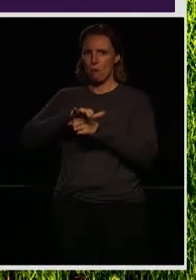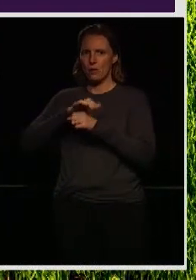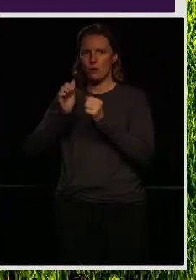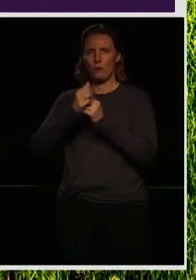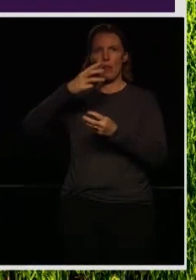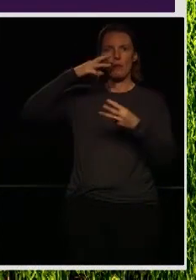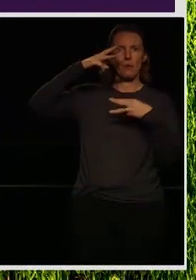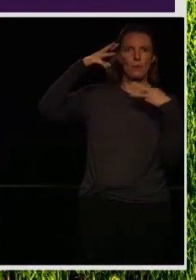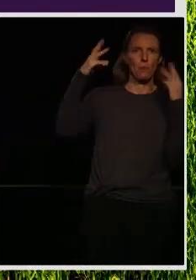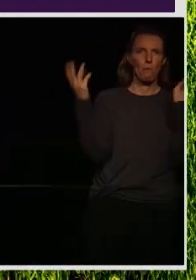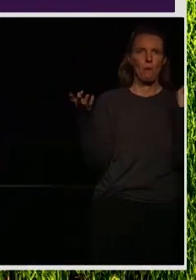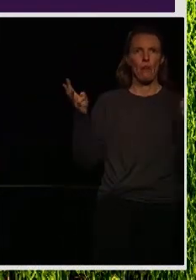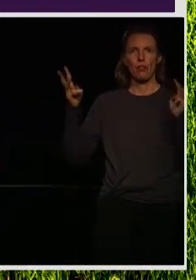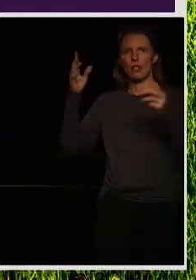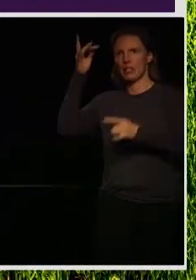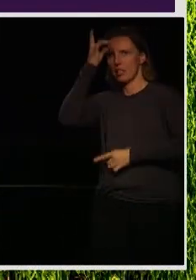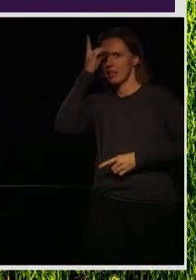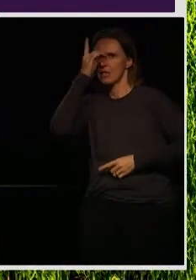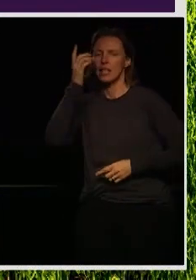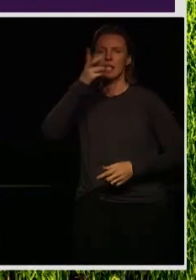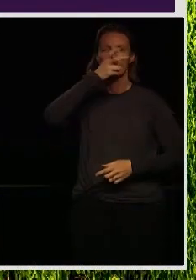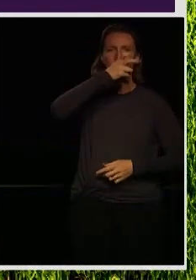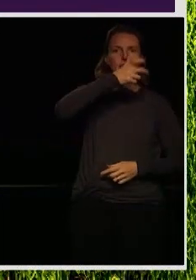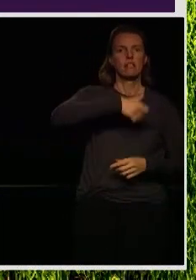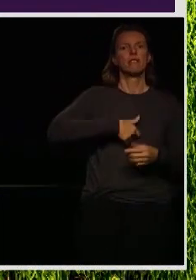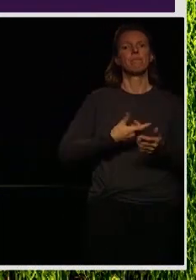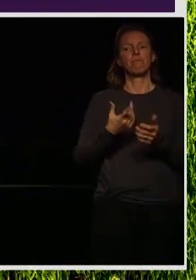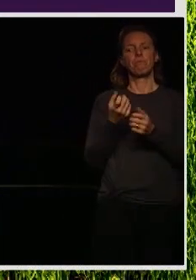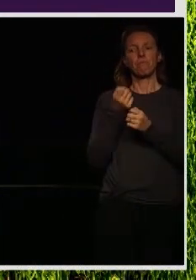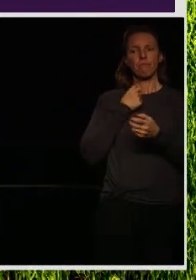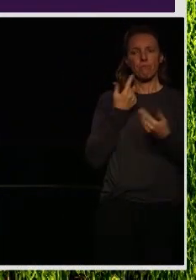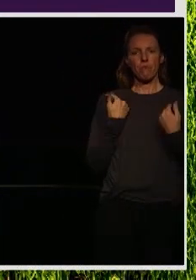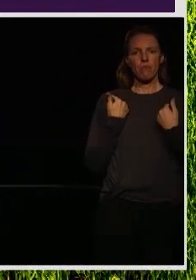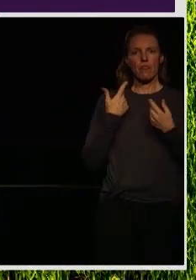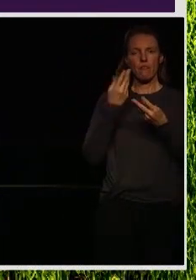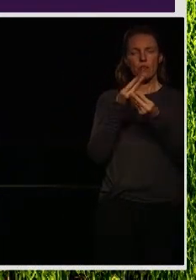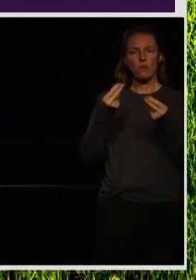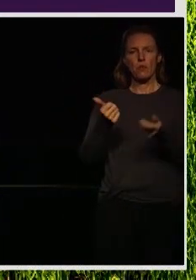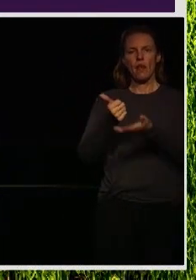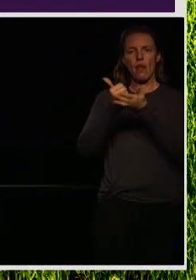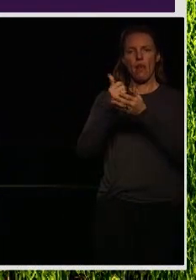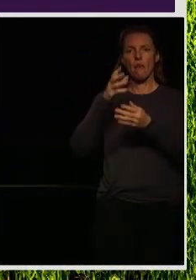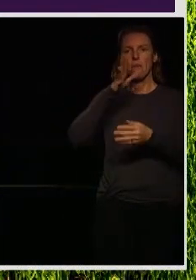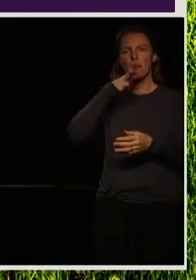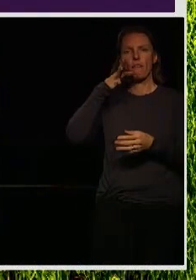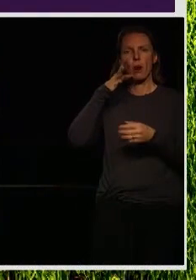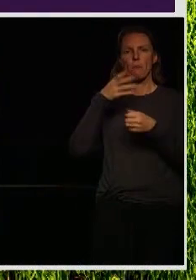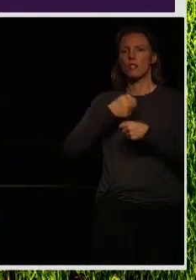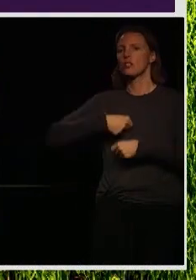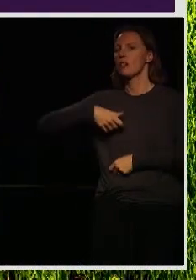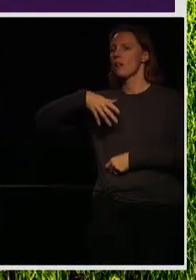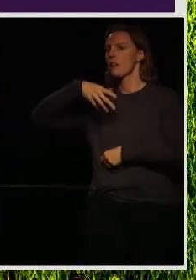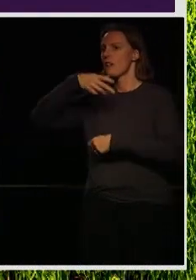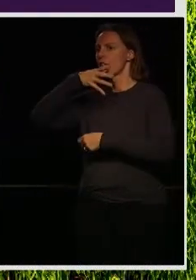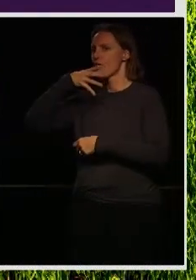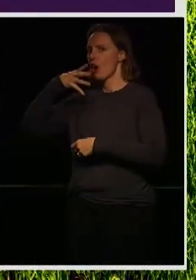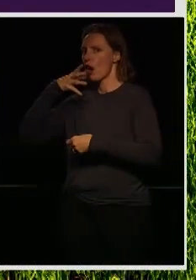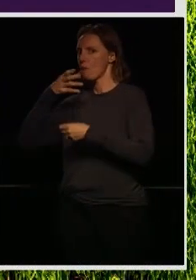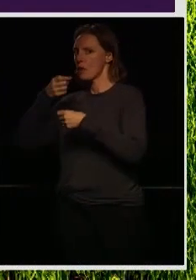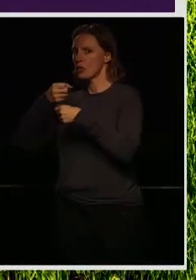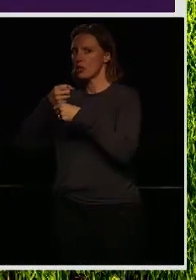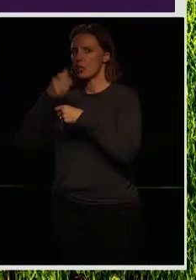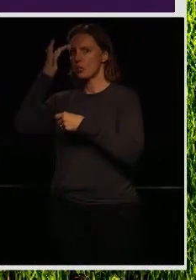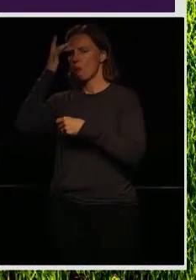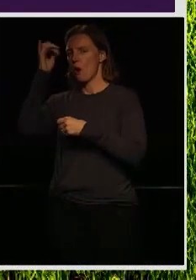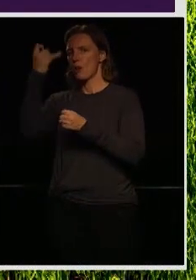weather, disease, insects. Grape.ag has a solution to help farmers farm smarter so that they can grow grapes